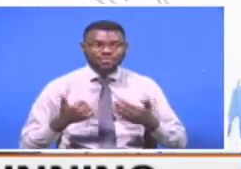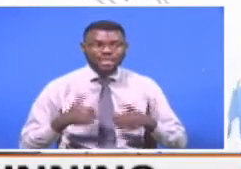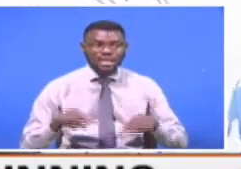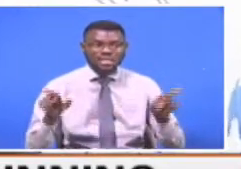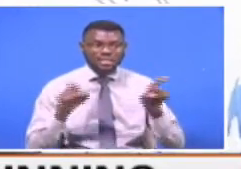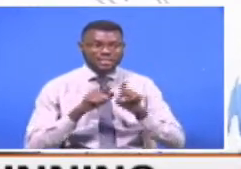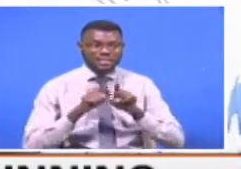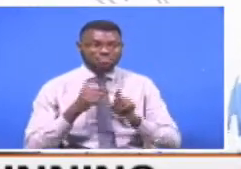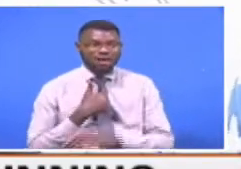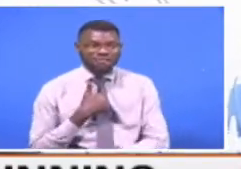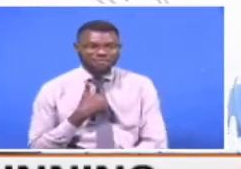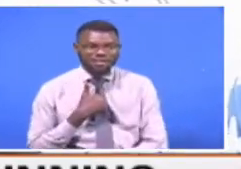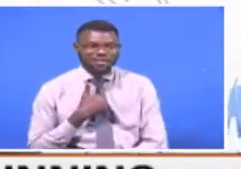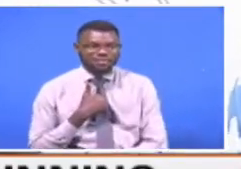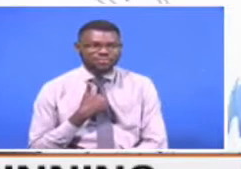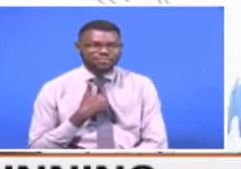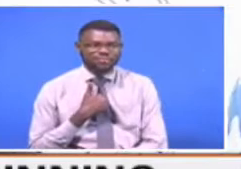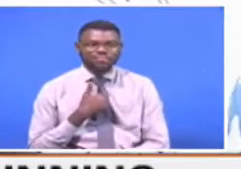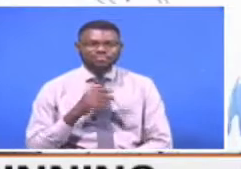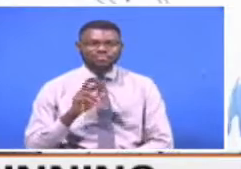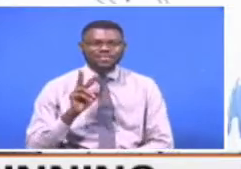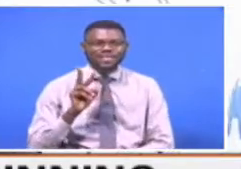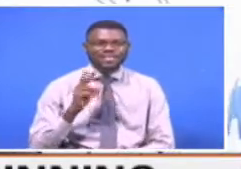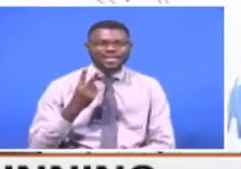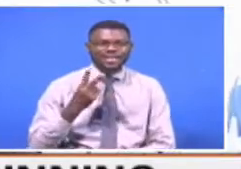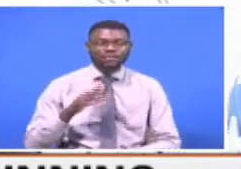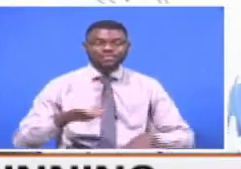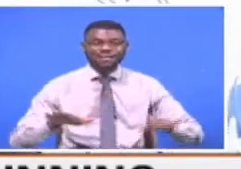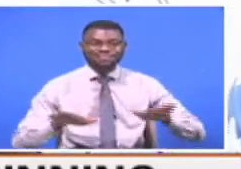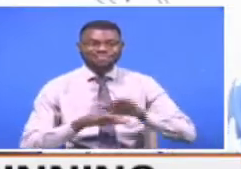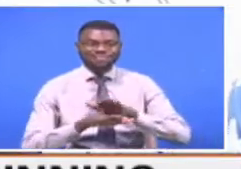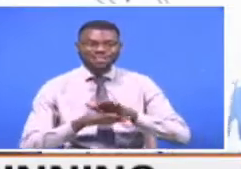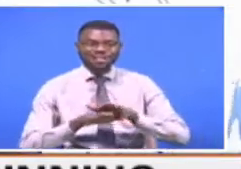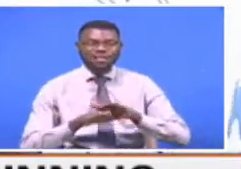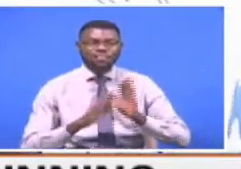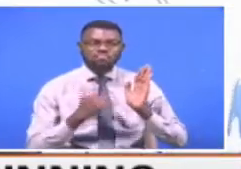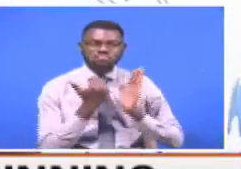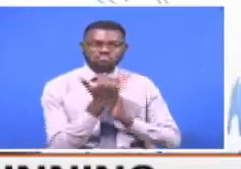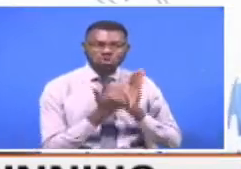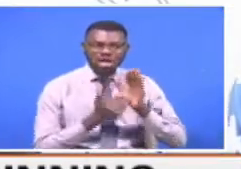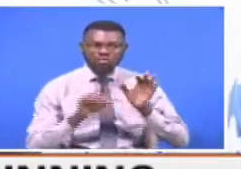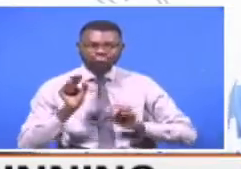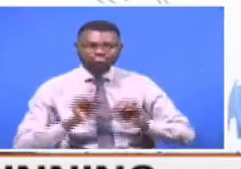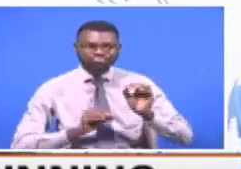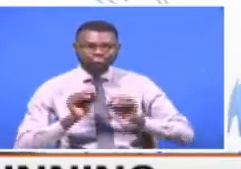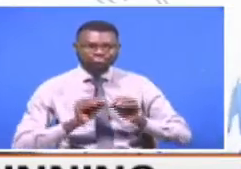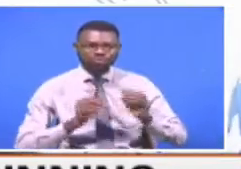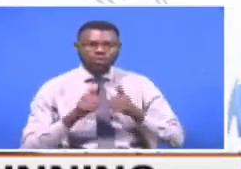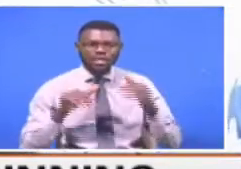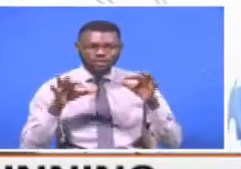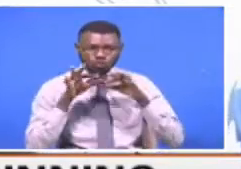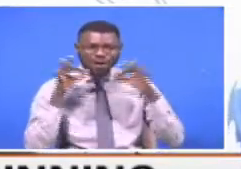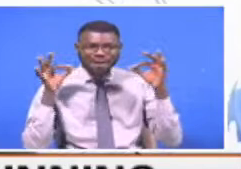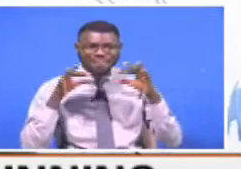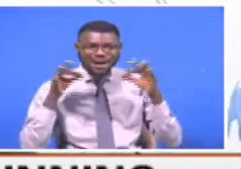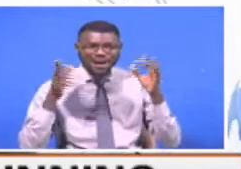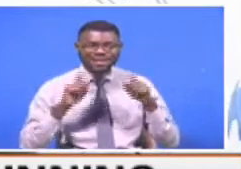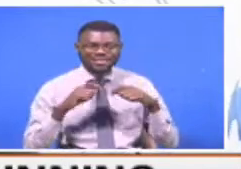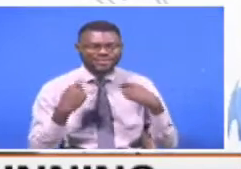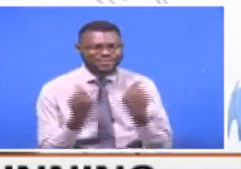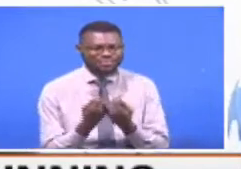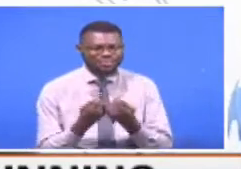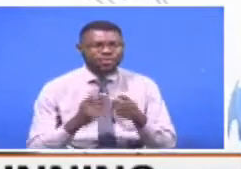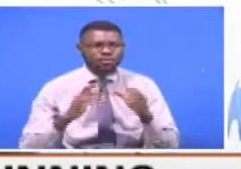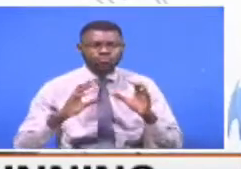pamoja na second assistant wake. Kuna vile tumefanya program kama Sofapaka.